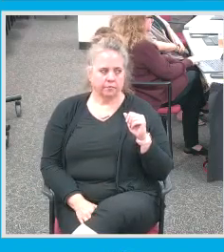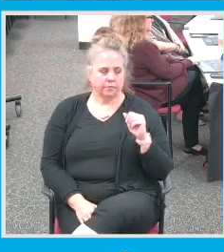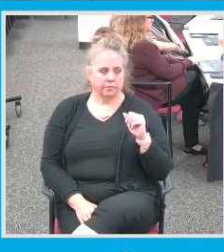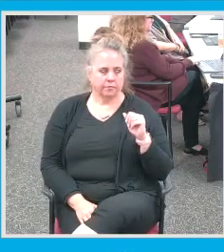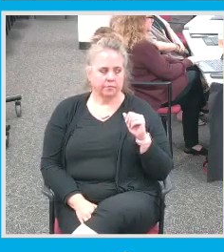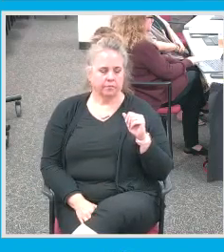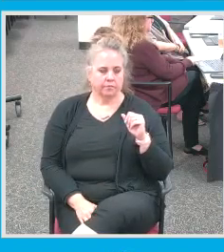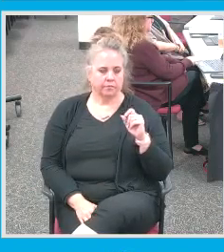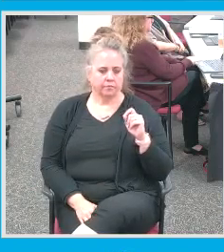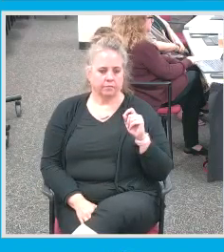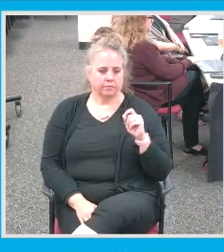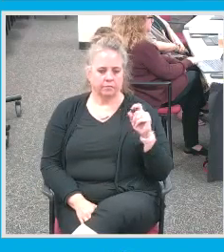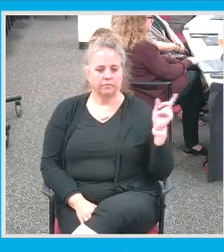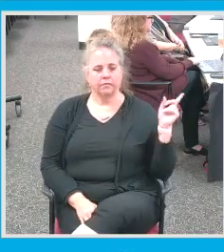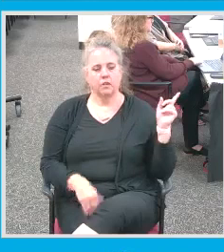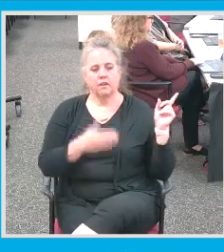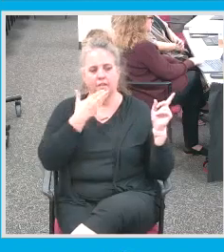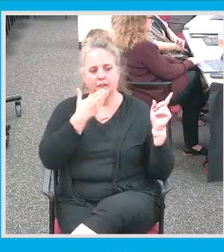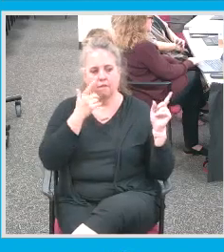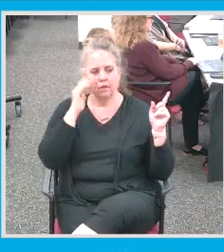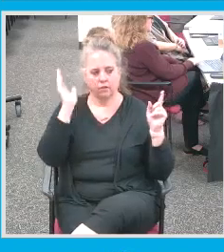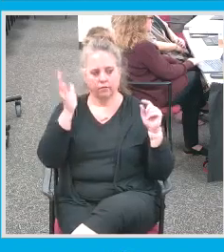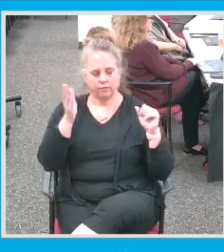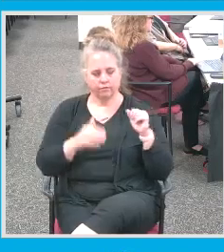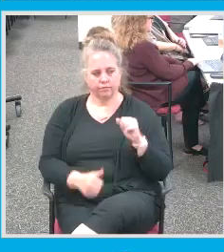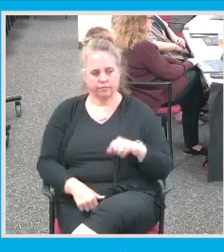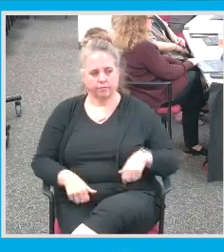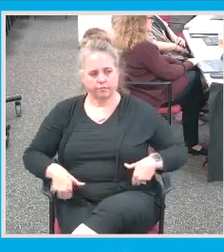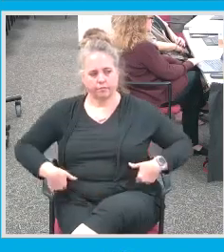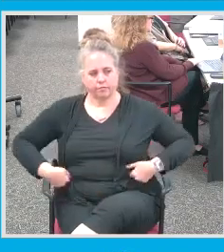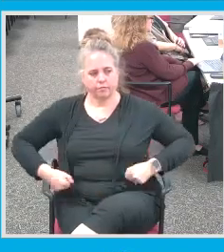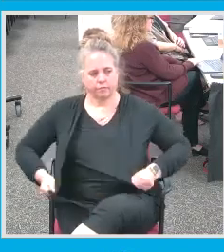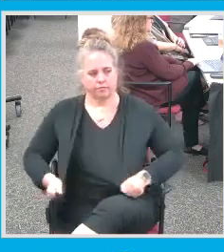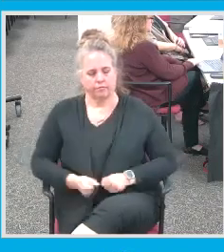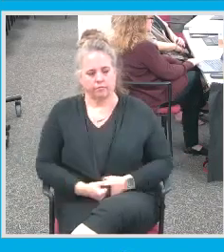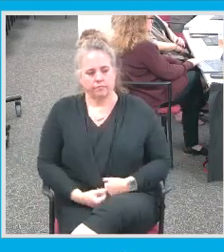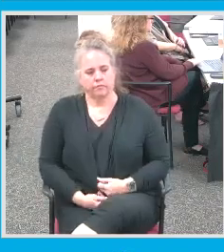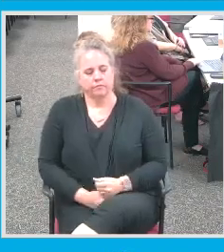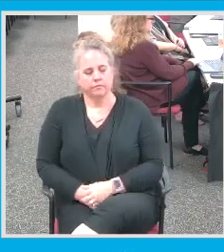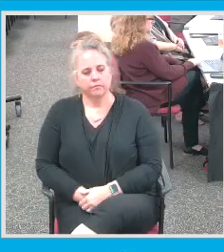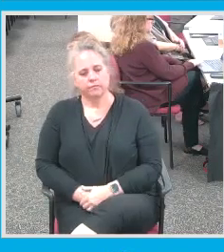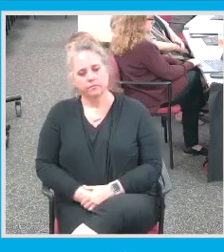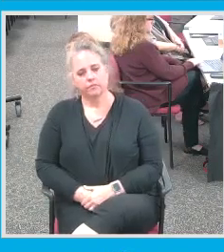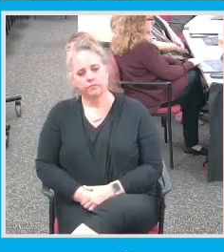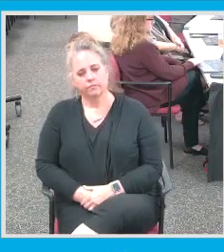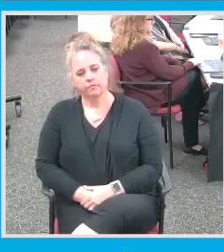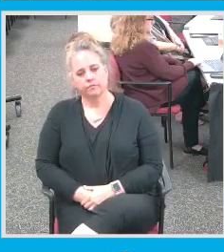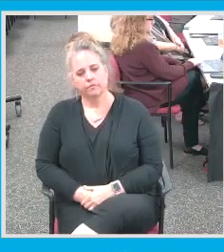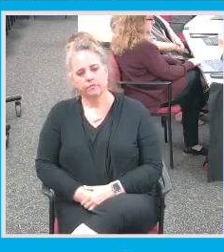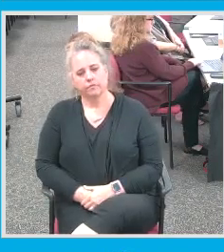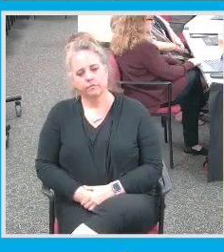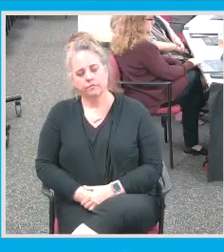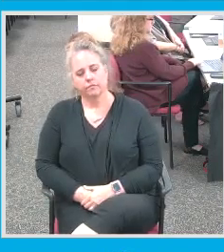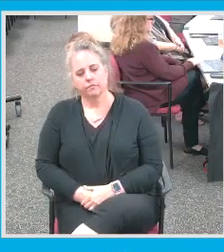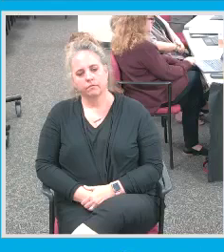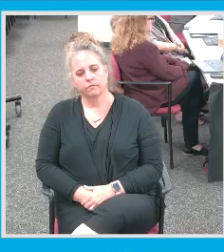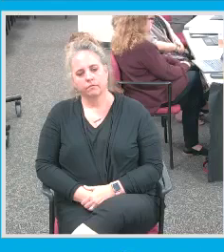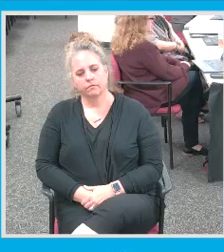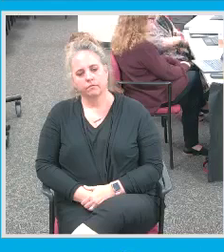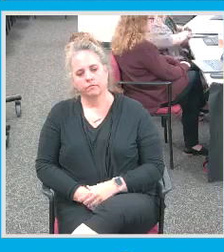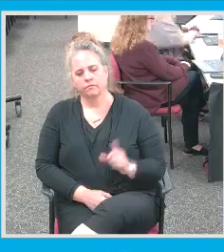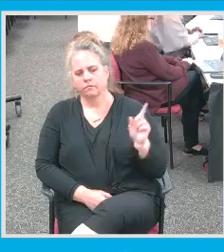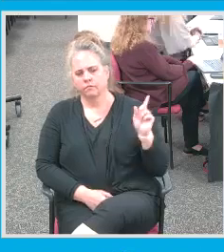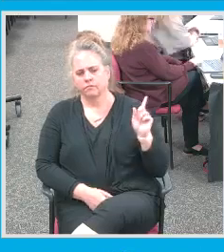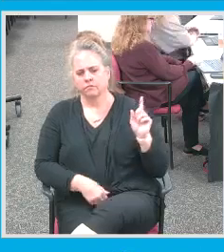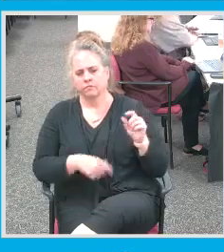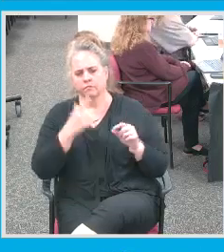Yeah, thank you for your presentation, Cassandra. And I think, like for me and many folks who kind of think the way I